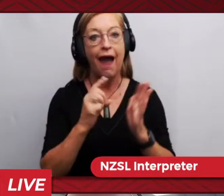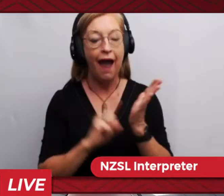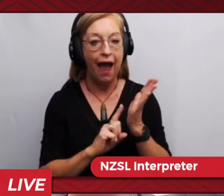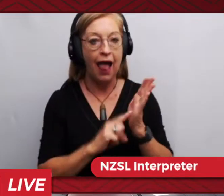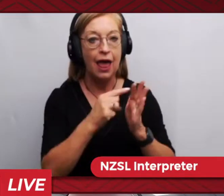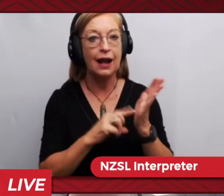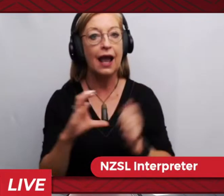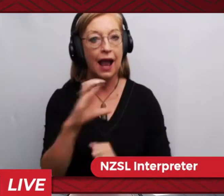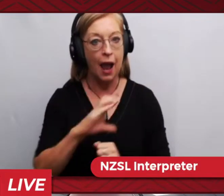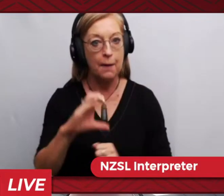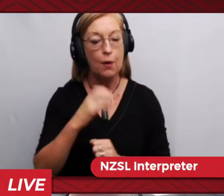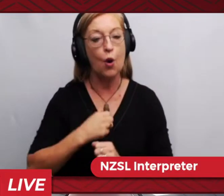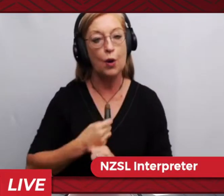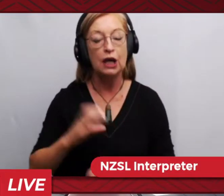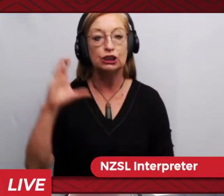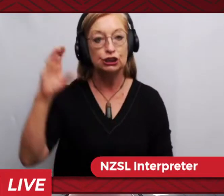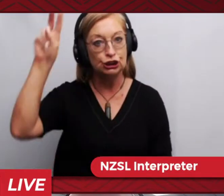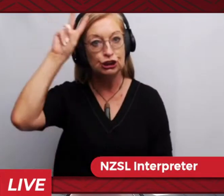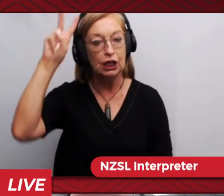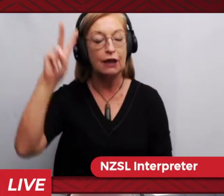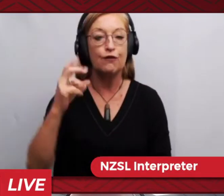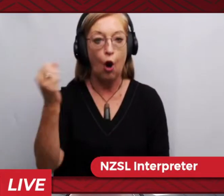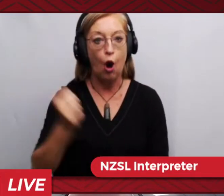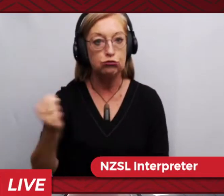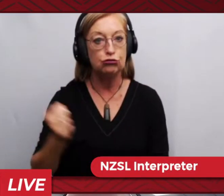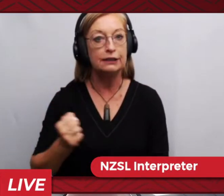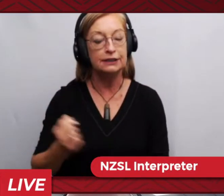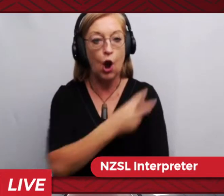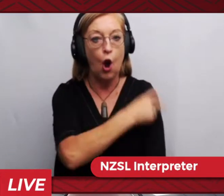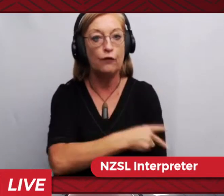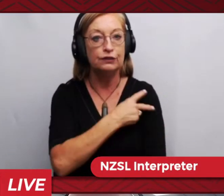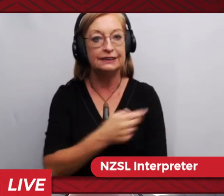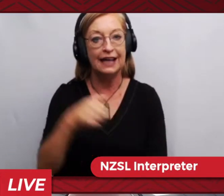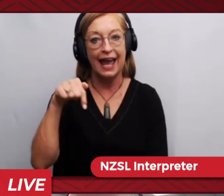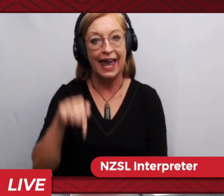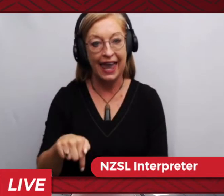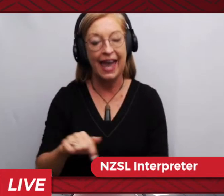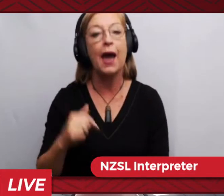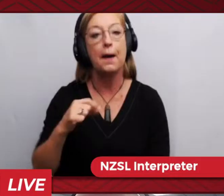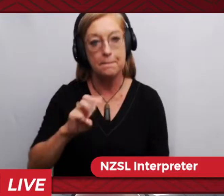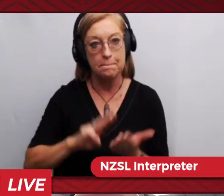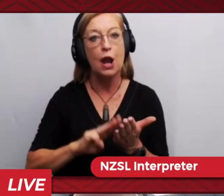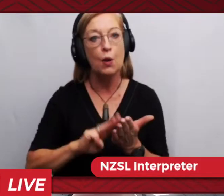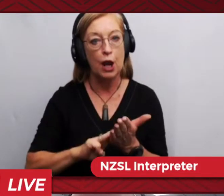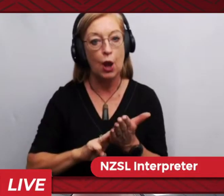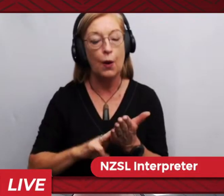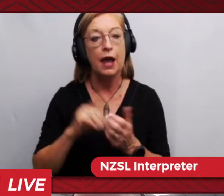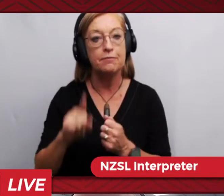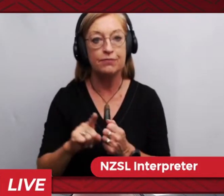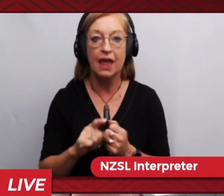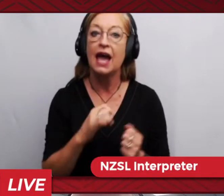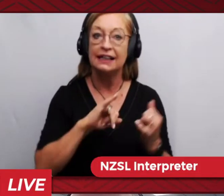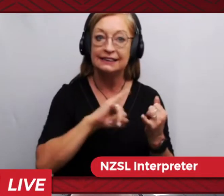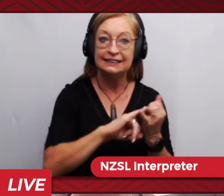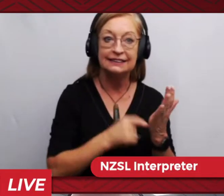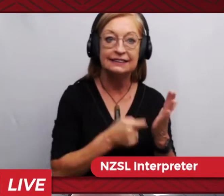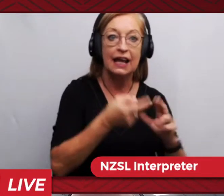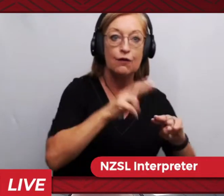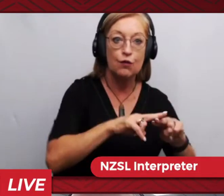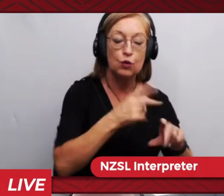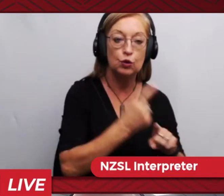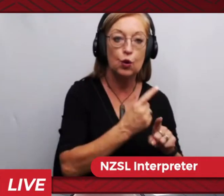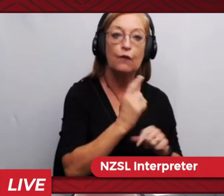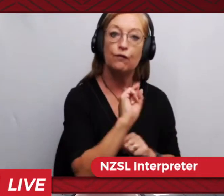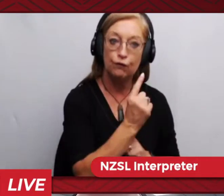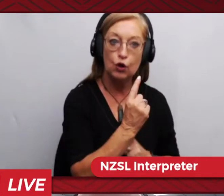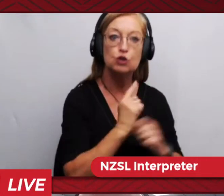Manawanui. And once Steph has finished talking about DSS changes, I'll be, as Simon said, talking